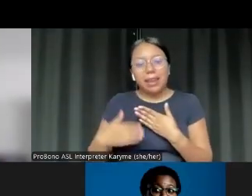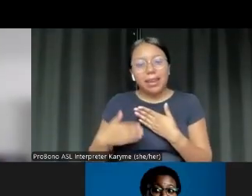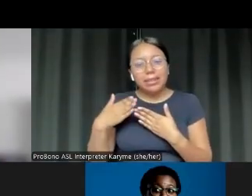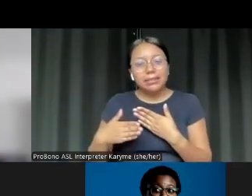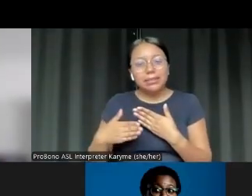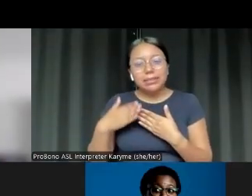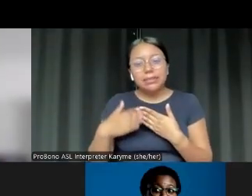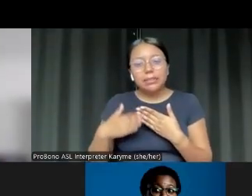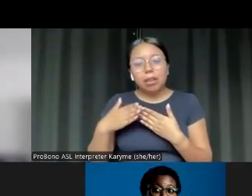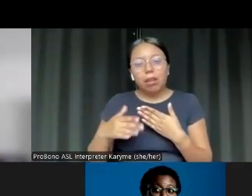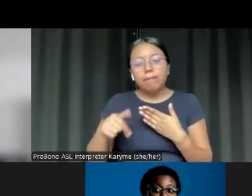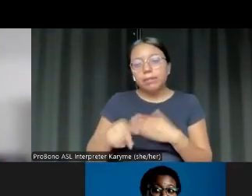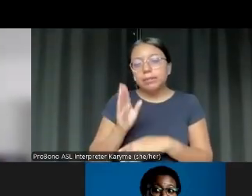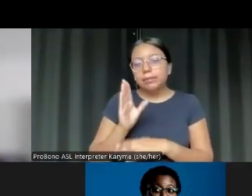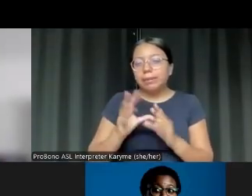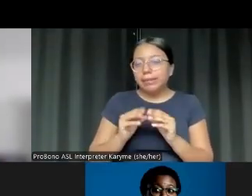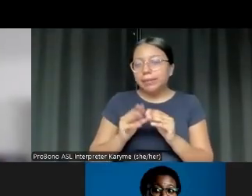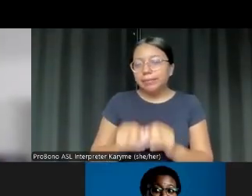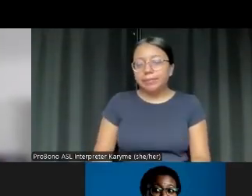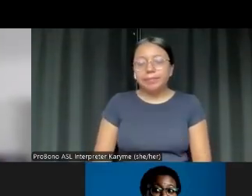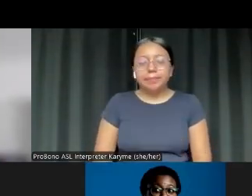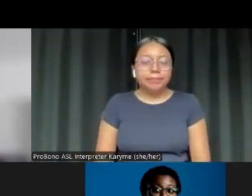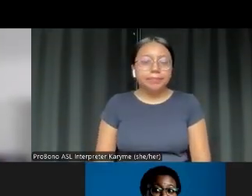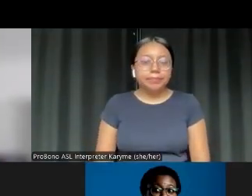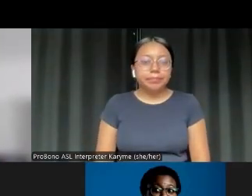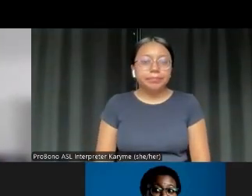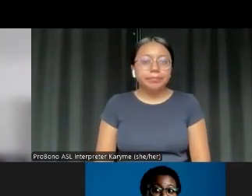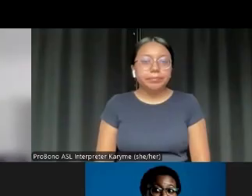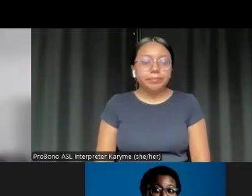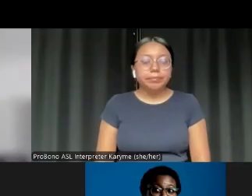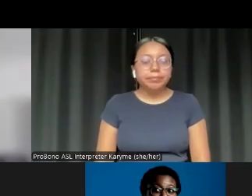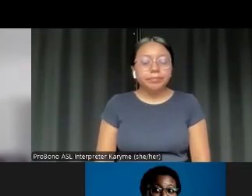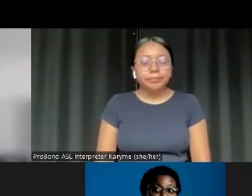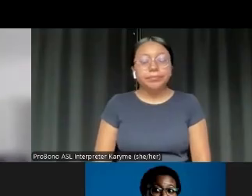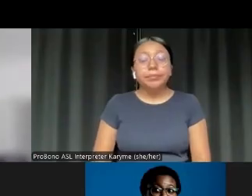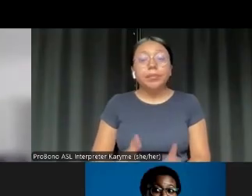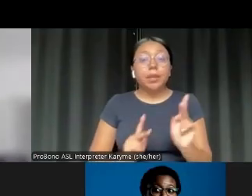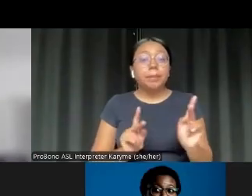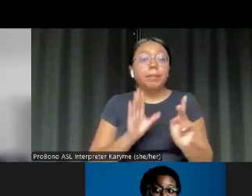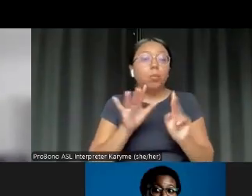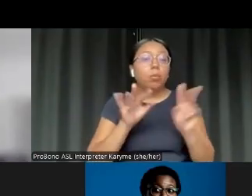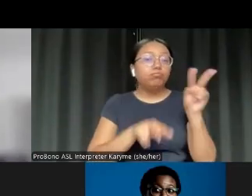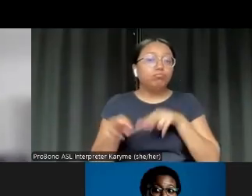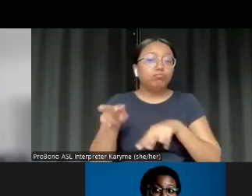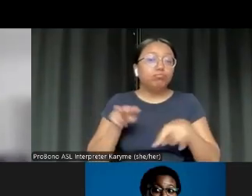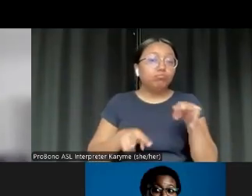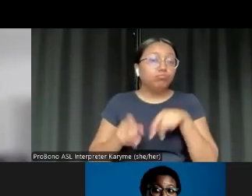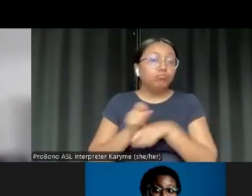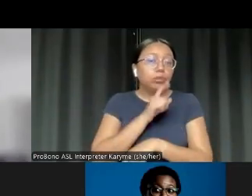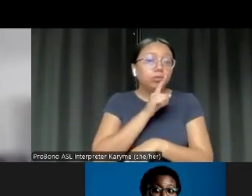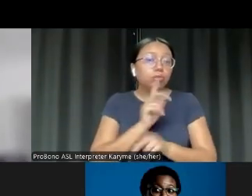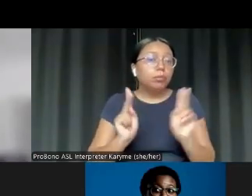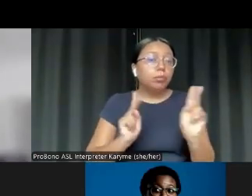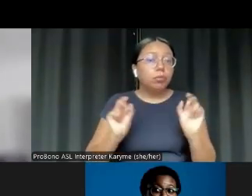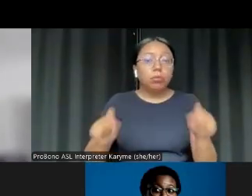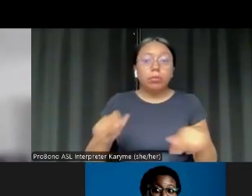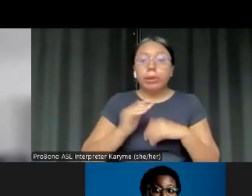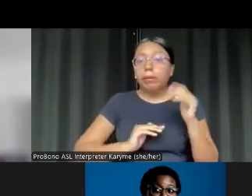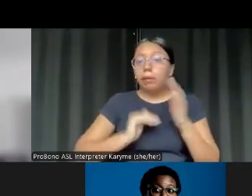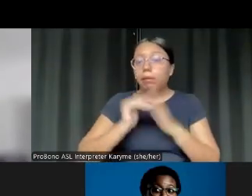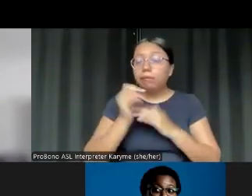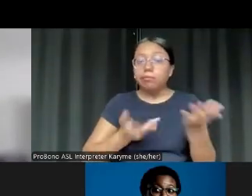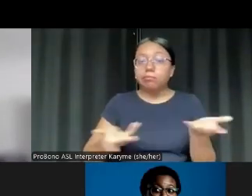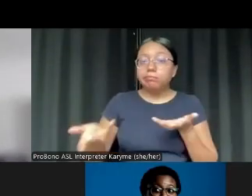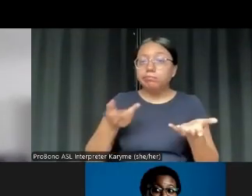of this meeting. We will have folks monitoring the channels to ensure that folks are able to comfortably engage in the space. For